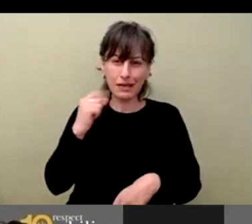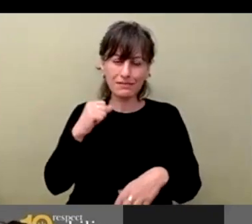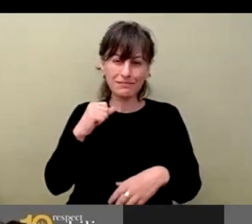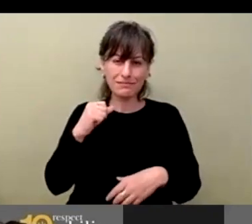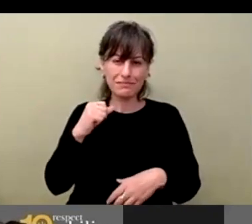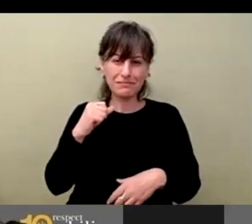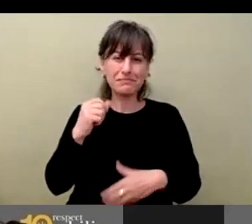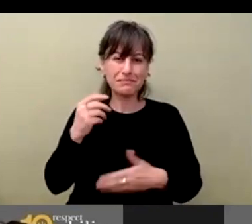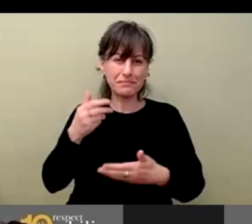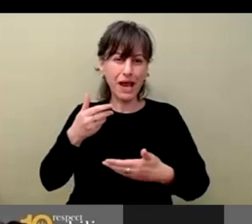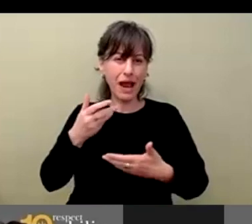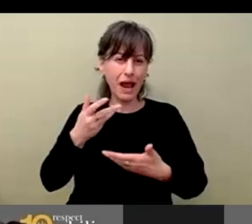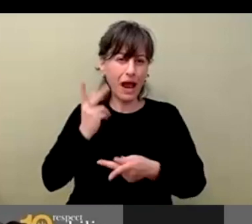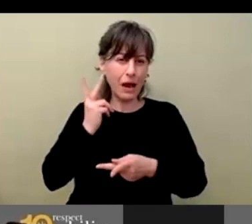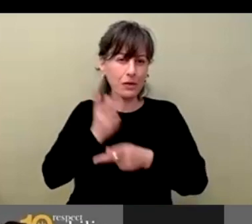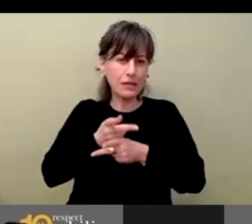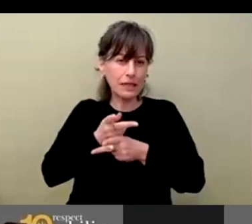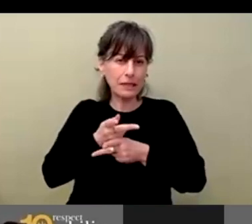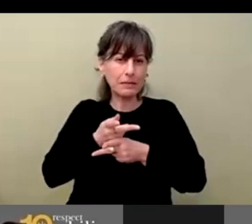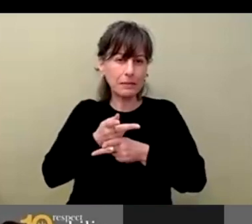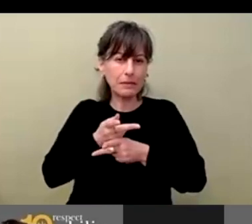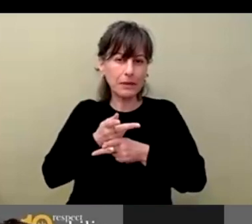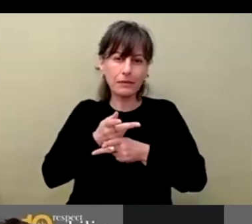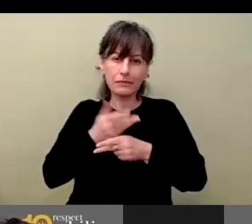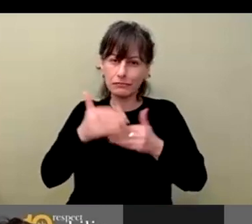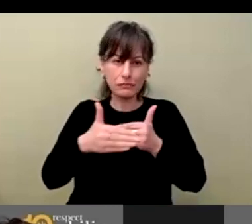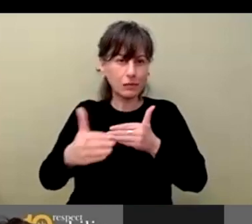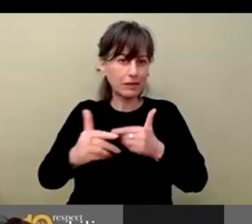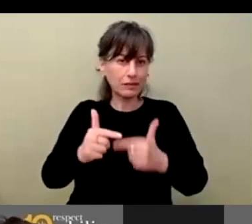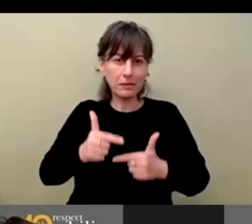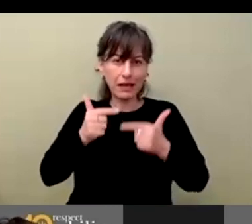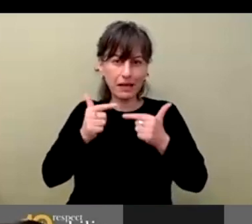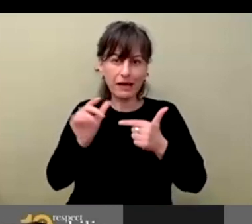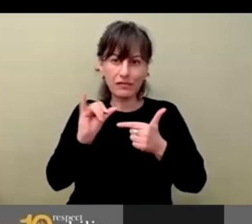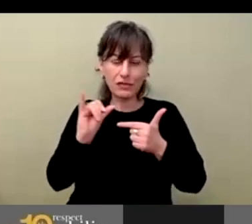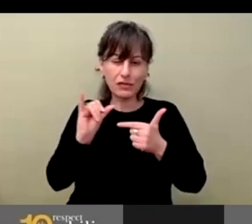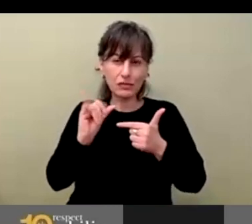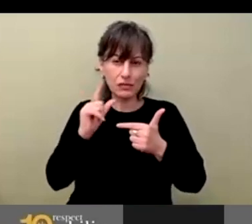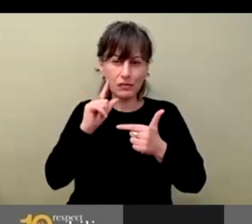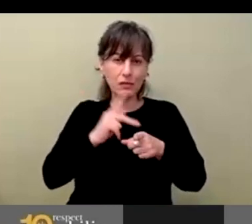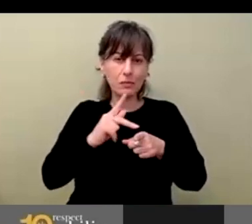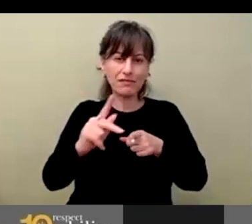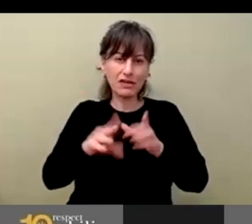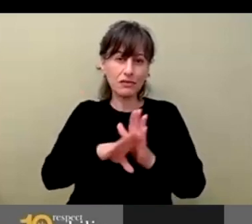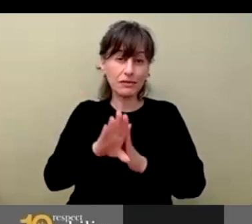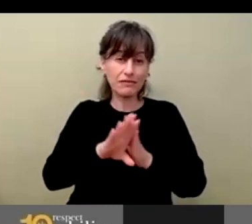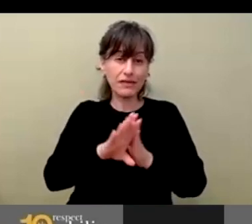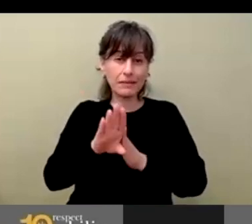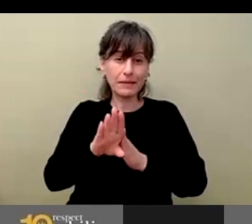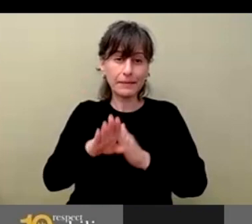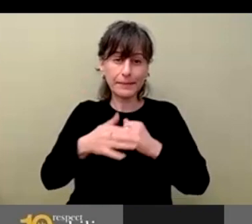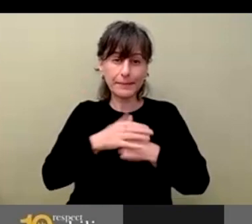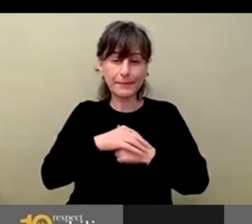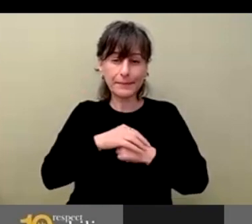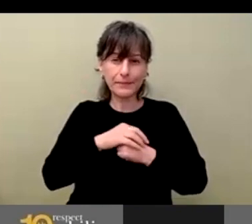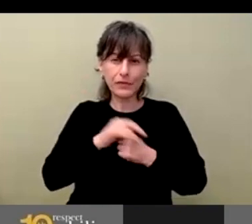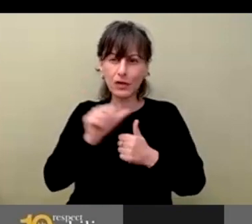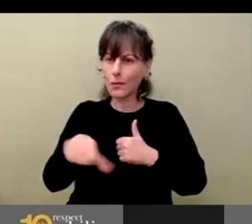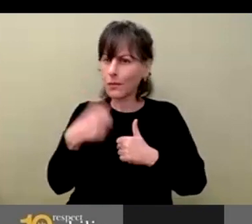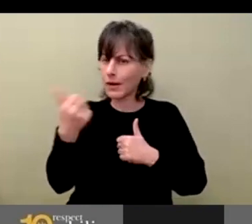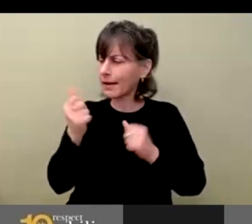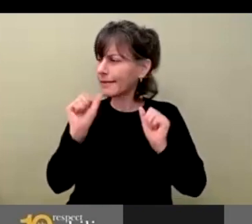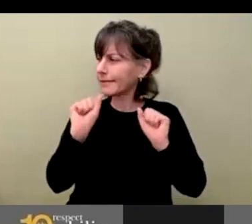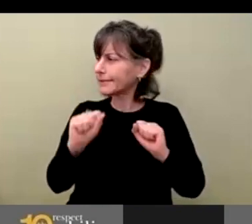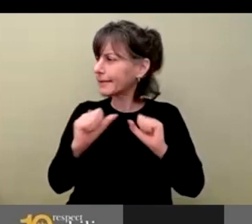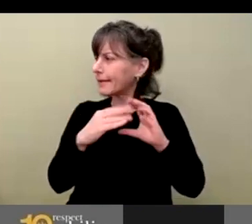I'll carry that on too in my life as well as in my professional development. What else can I jibber